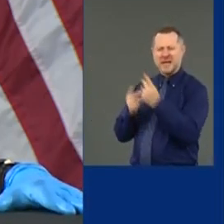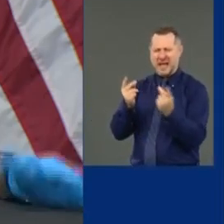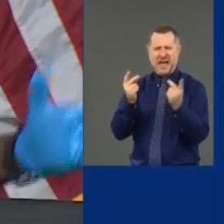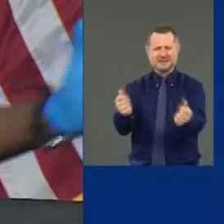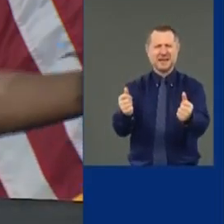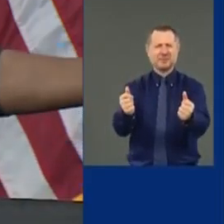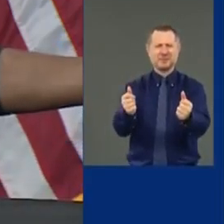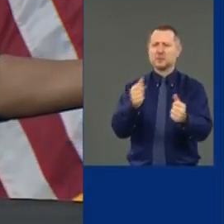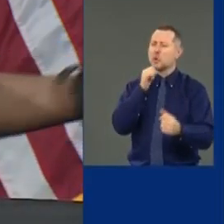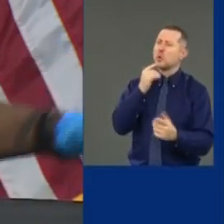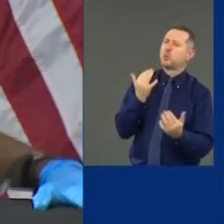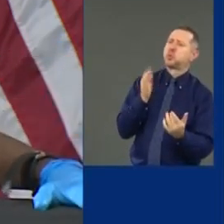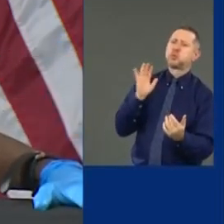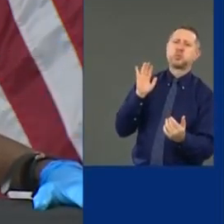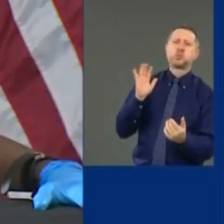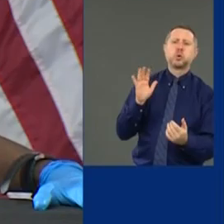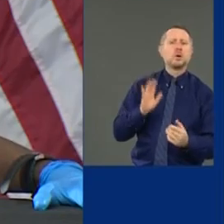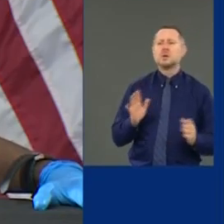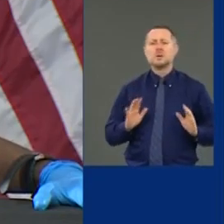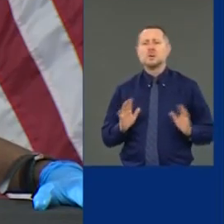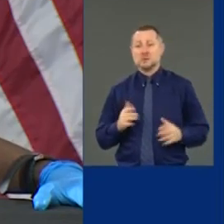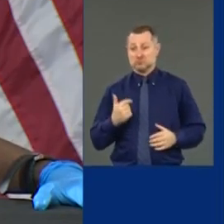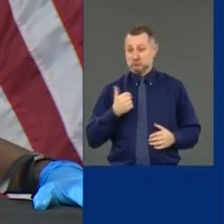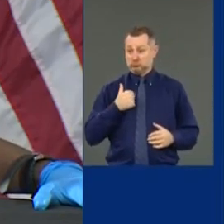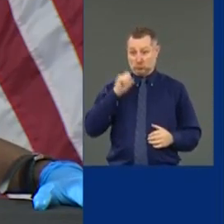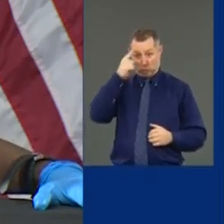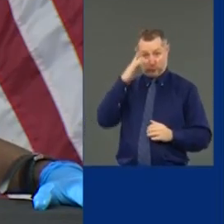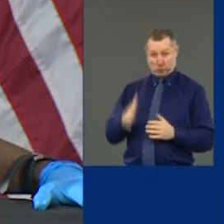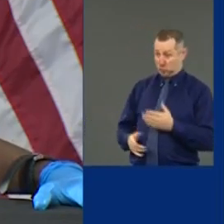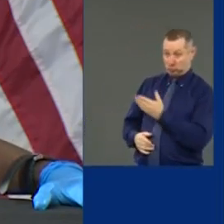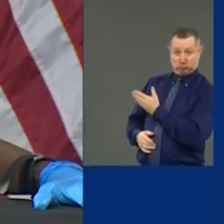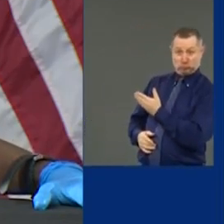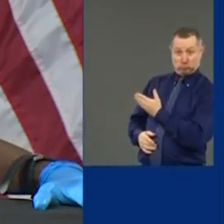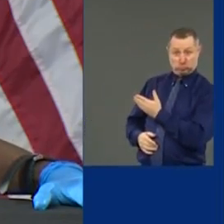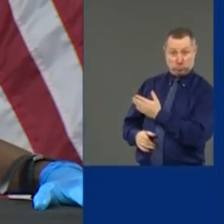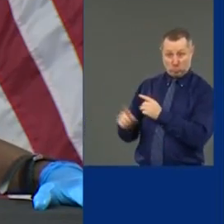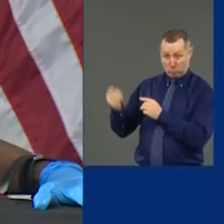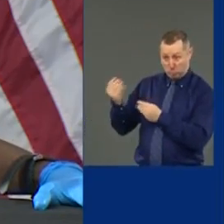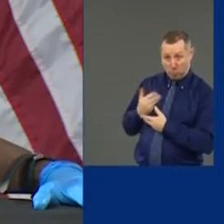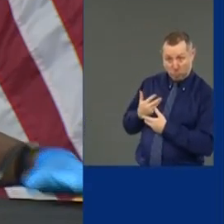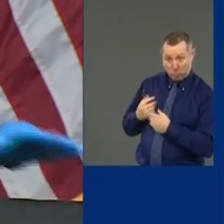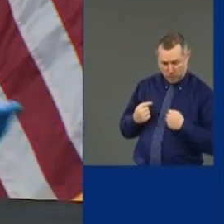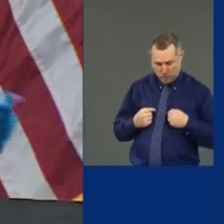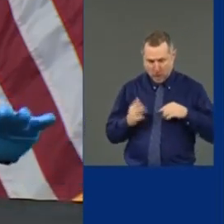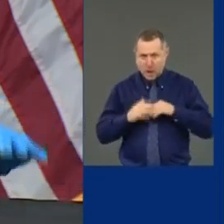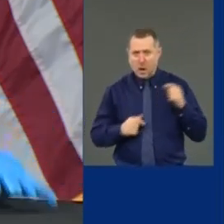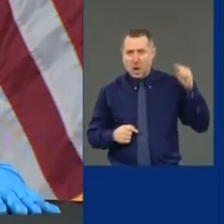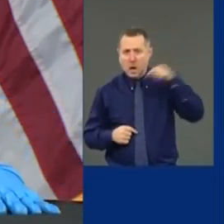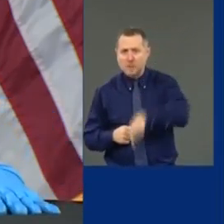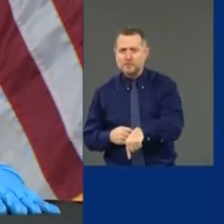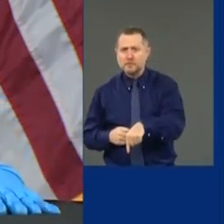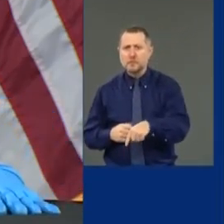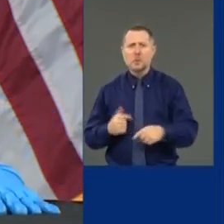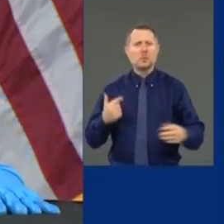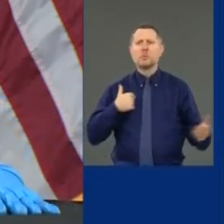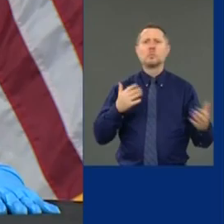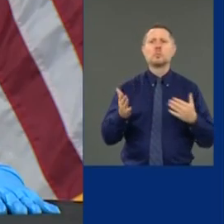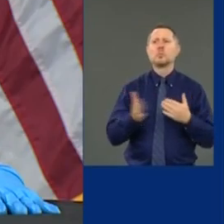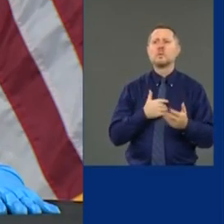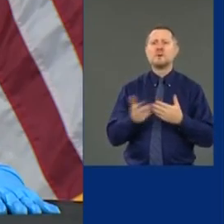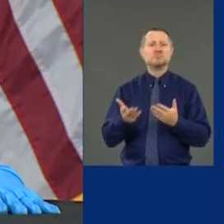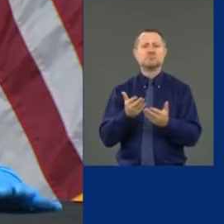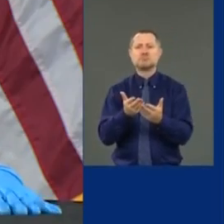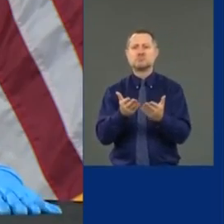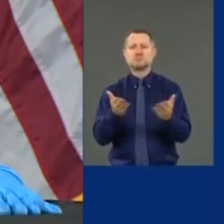just so, you know, Governor called me up, and I'm here to do whatever is